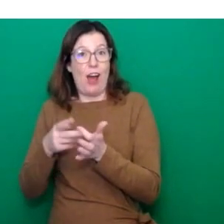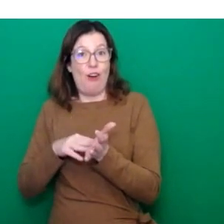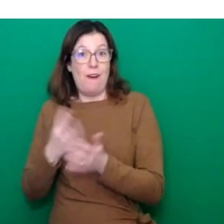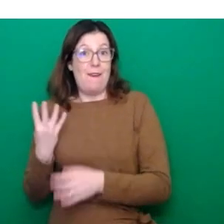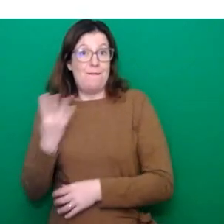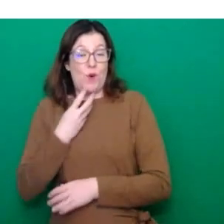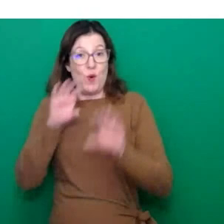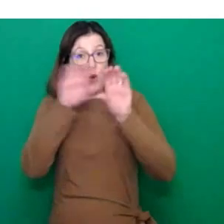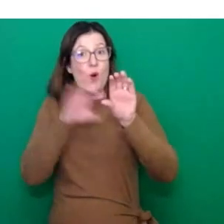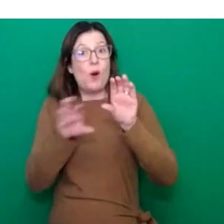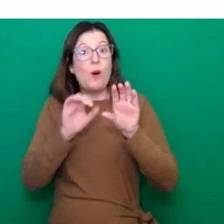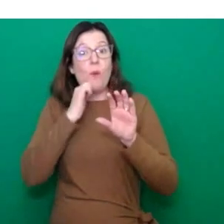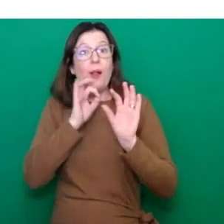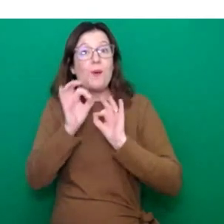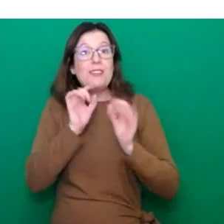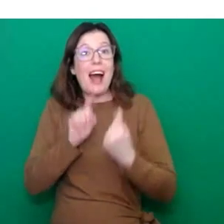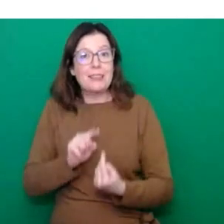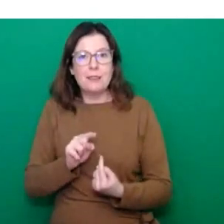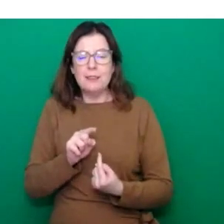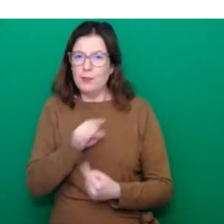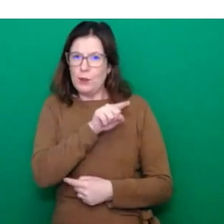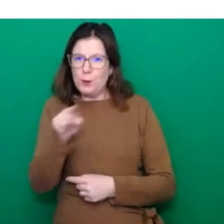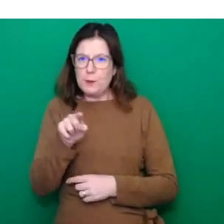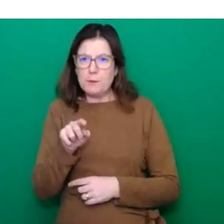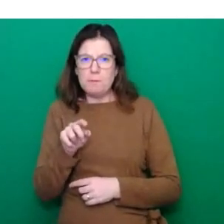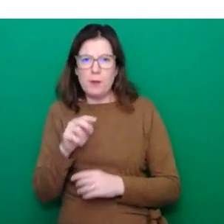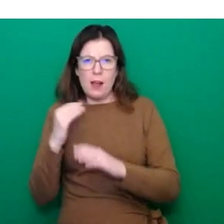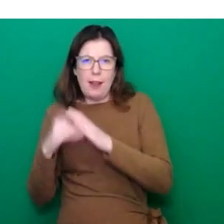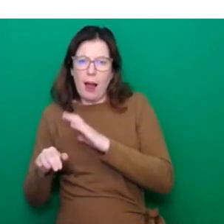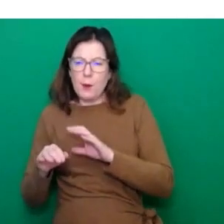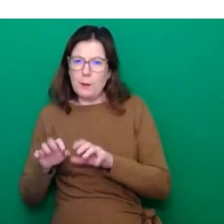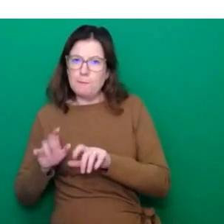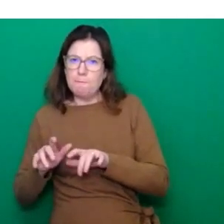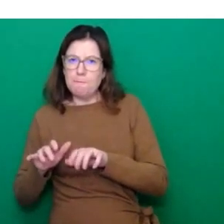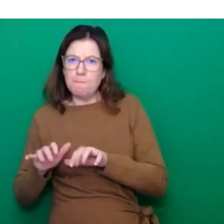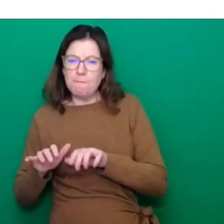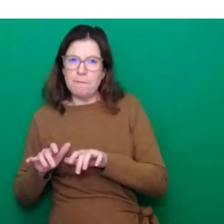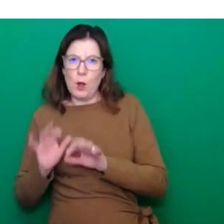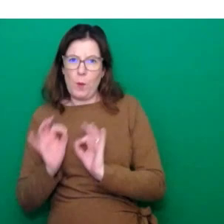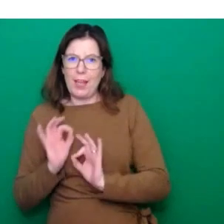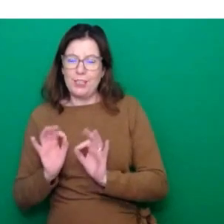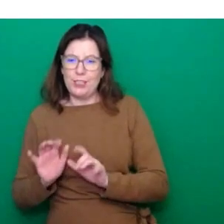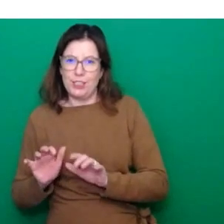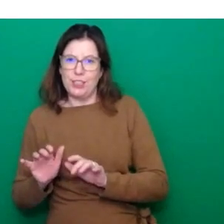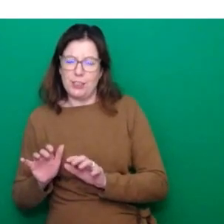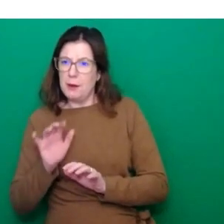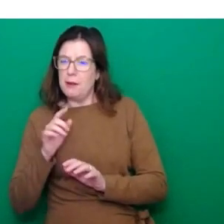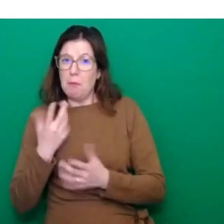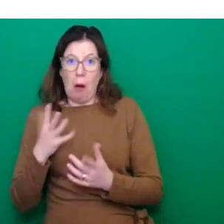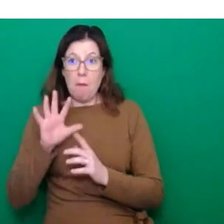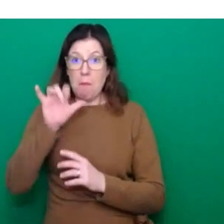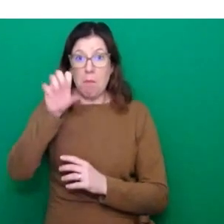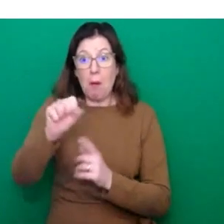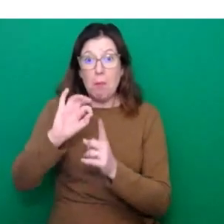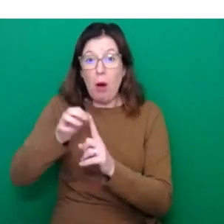take your questions. So do really make sure that you're getting into Slido, sending us your questions, sending us your observations, and then we'll be